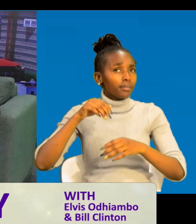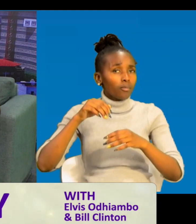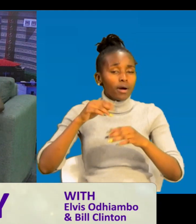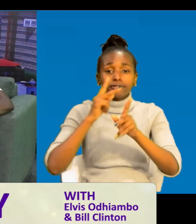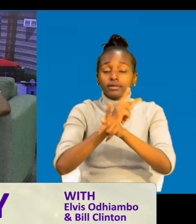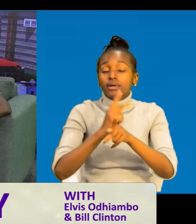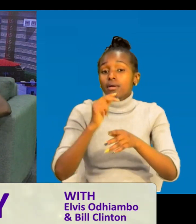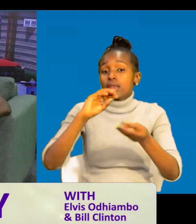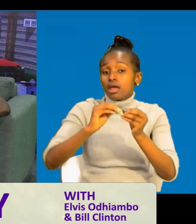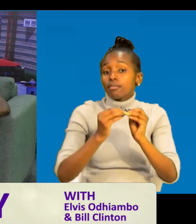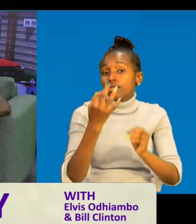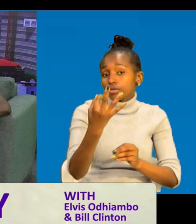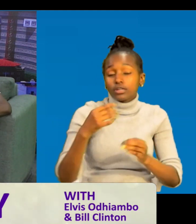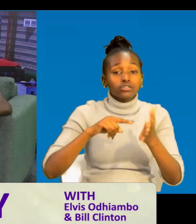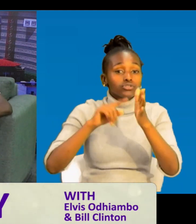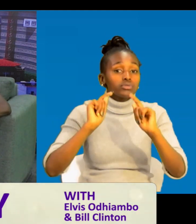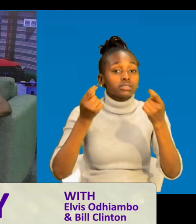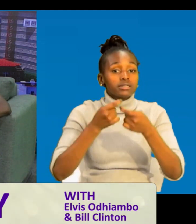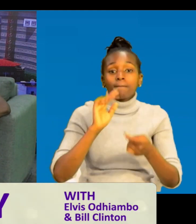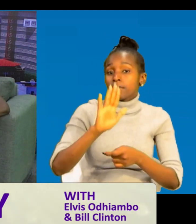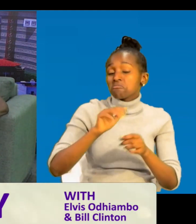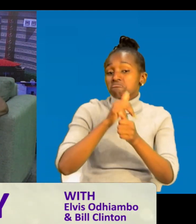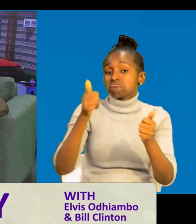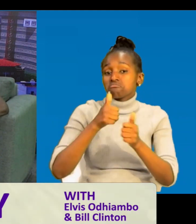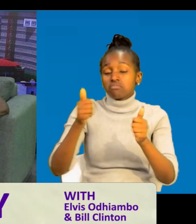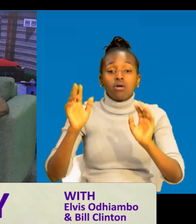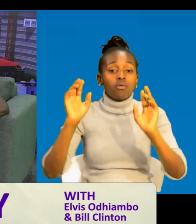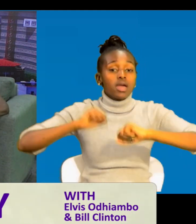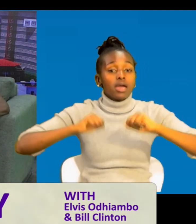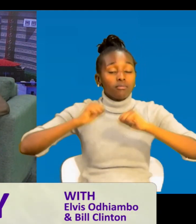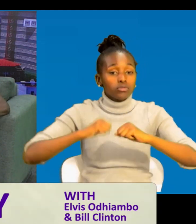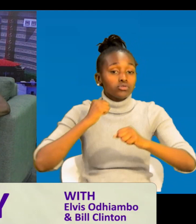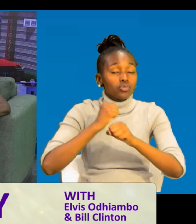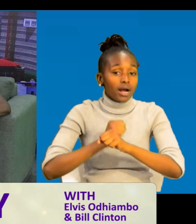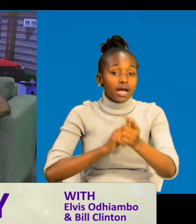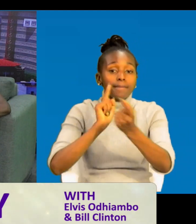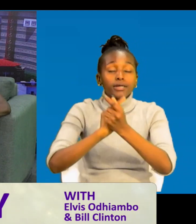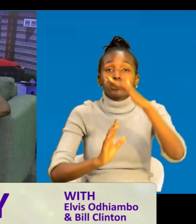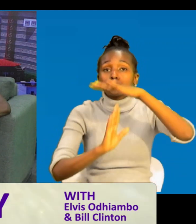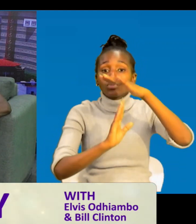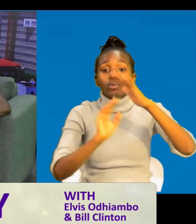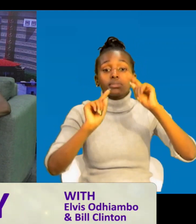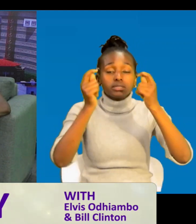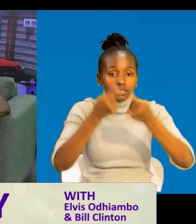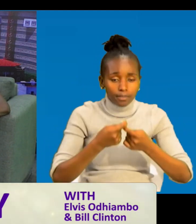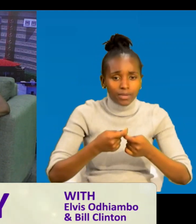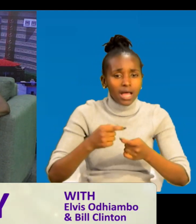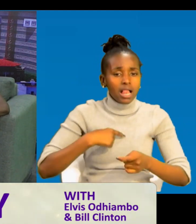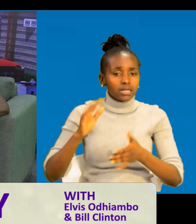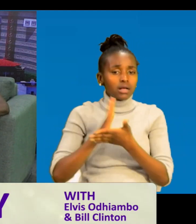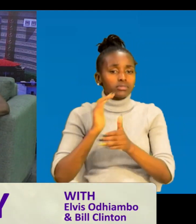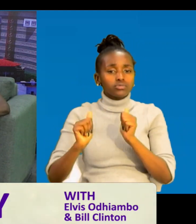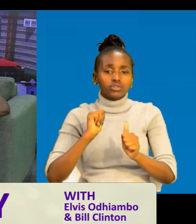that they have the right state of mind, to work with the top, to go against the top teams. And I like the way you said about Tusker FC, because